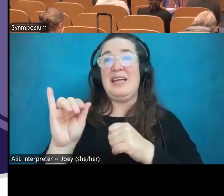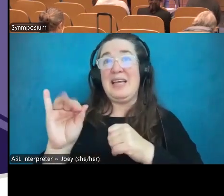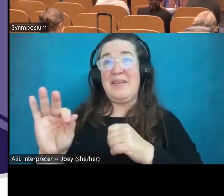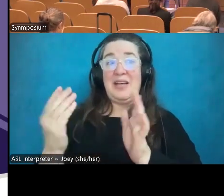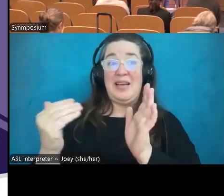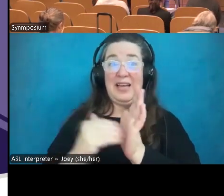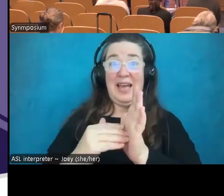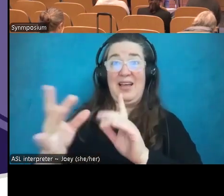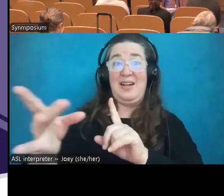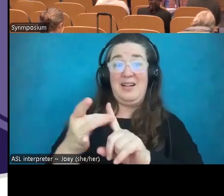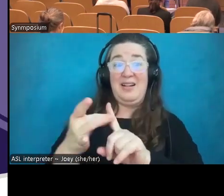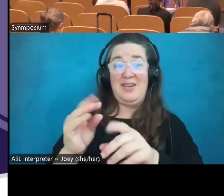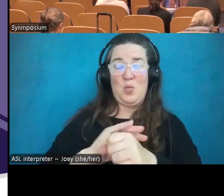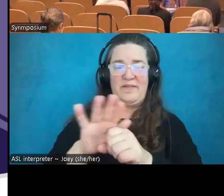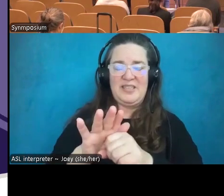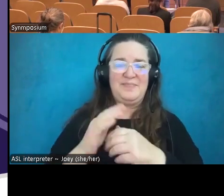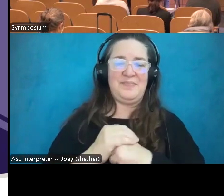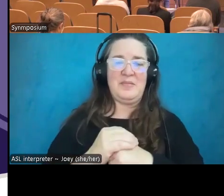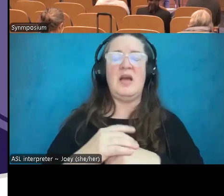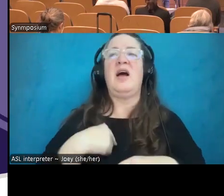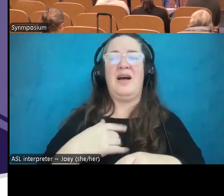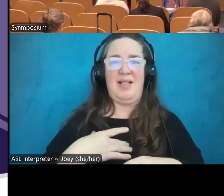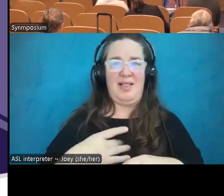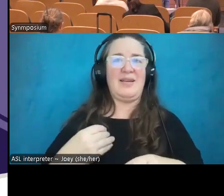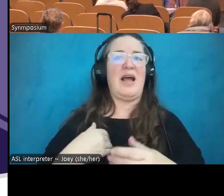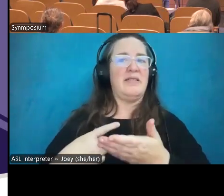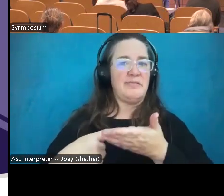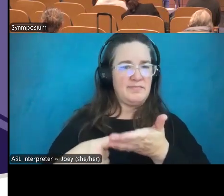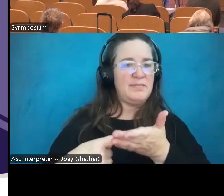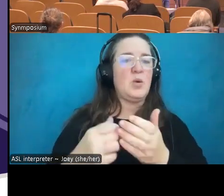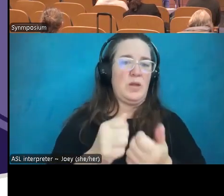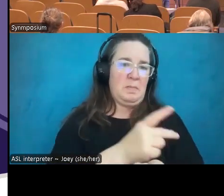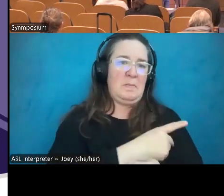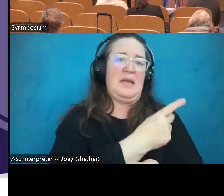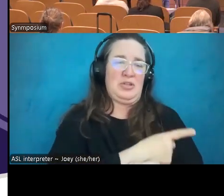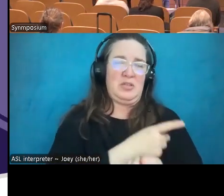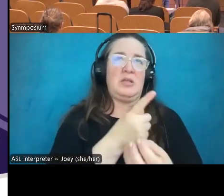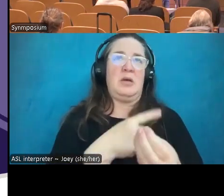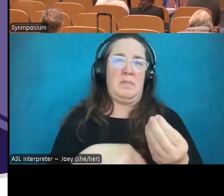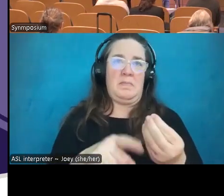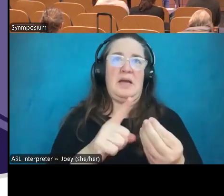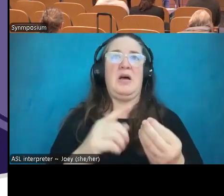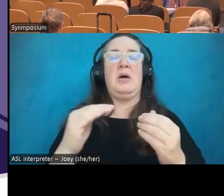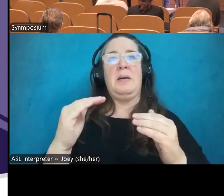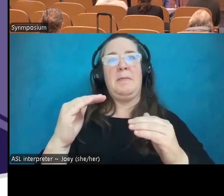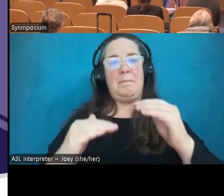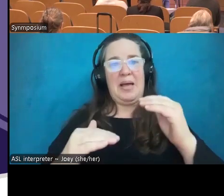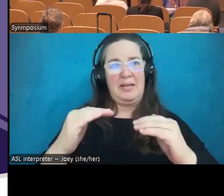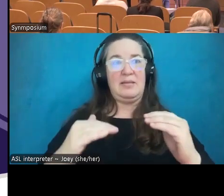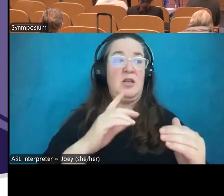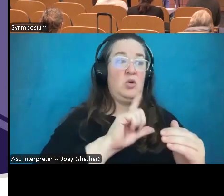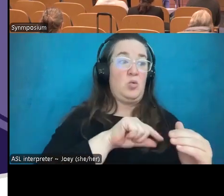reinfected. I do like to have conversations with my patients about a balance of quality of life and